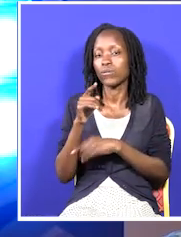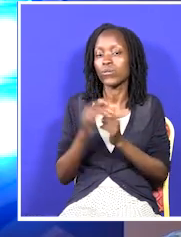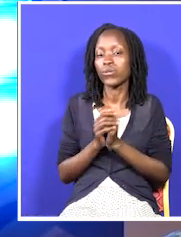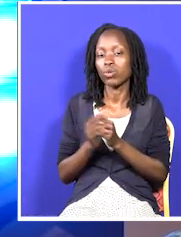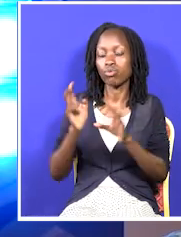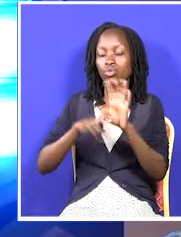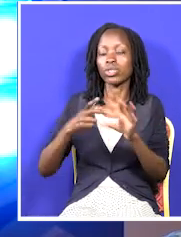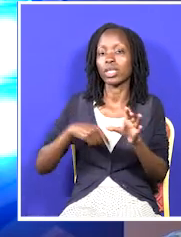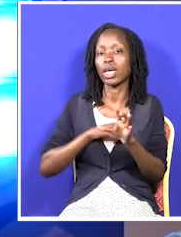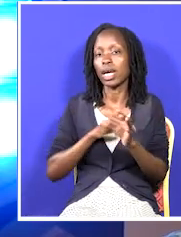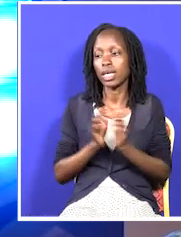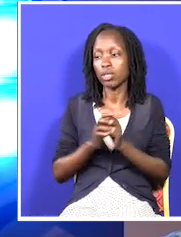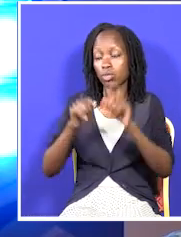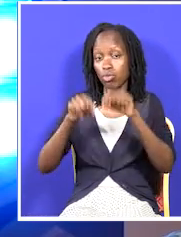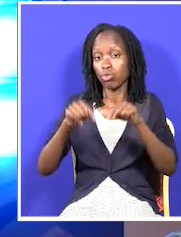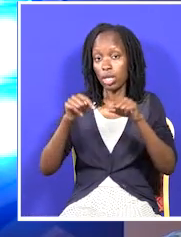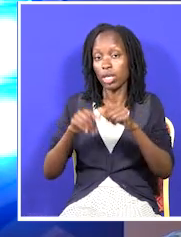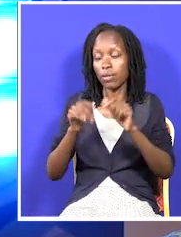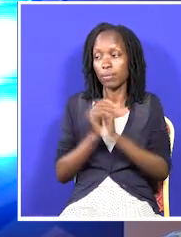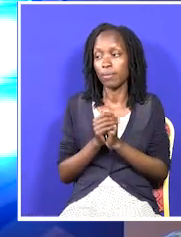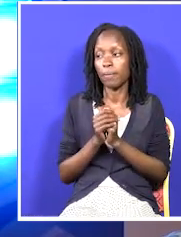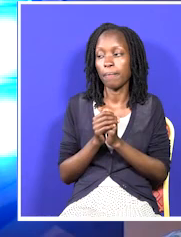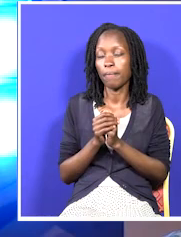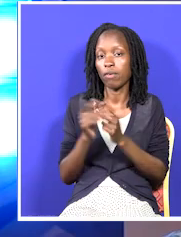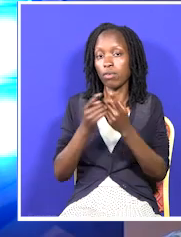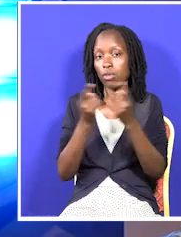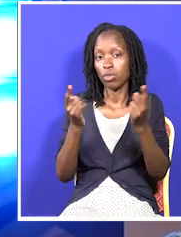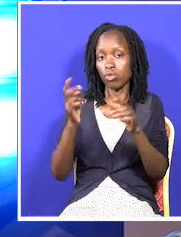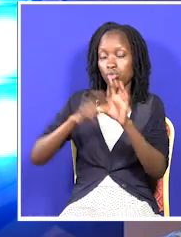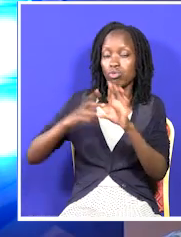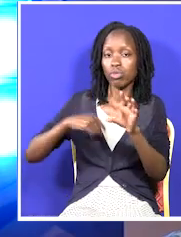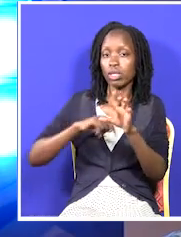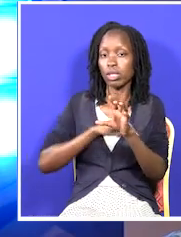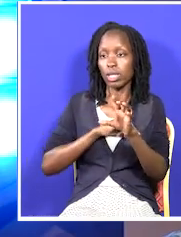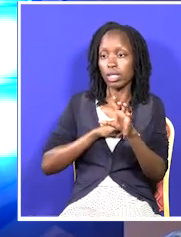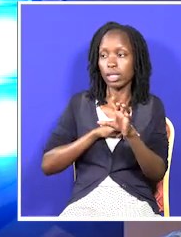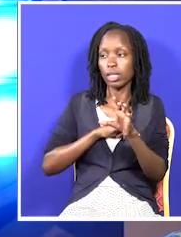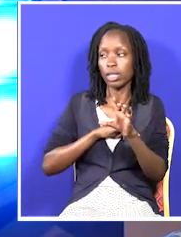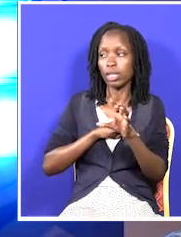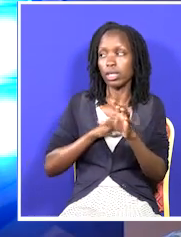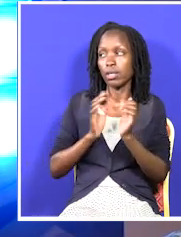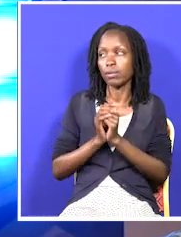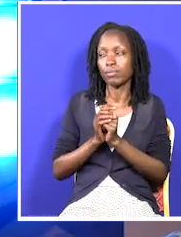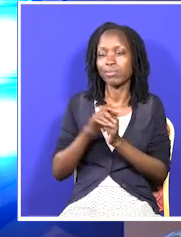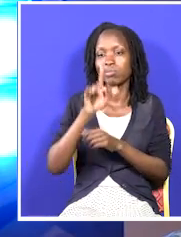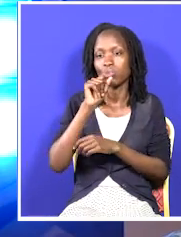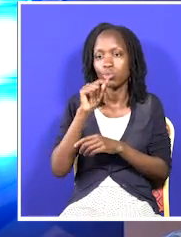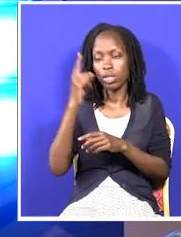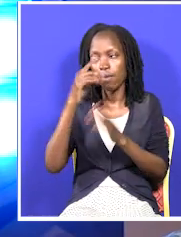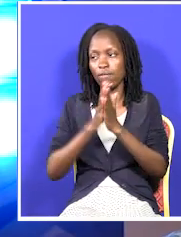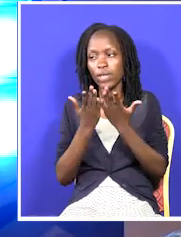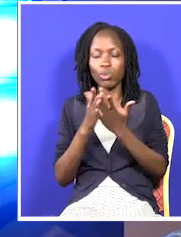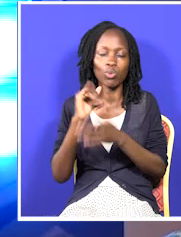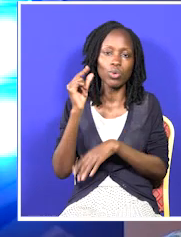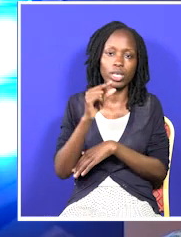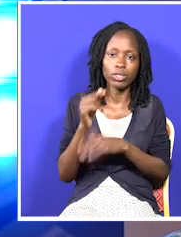and joining us today or this morning. For those of you who joined us on Twitter, on Facebook, on